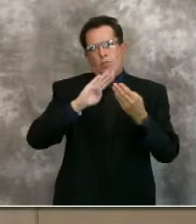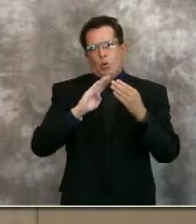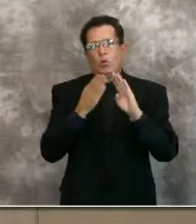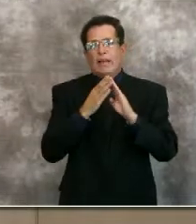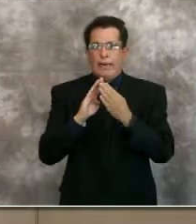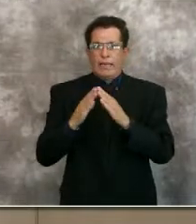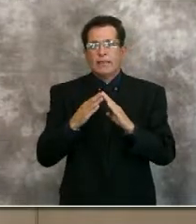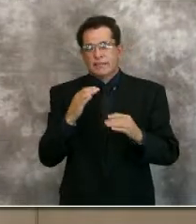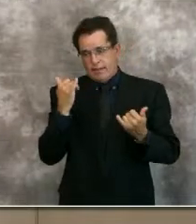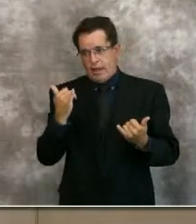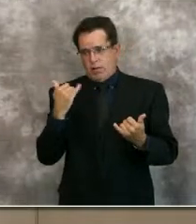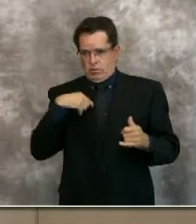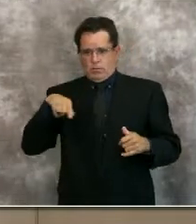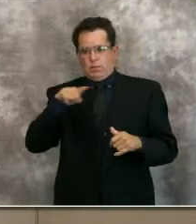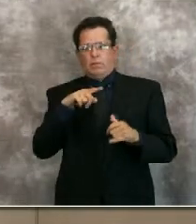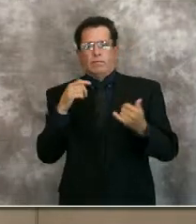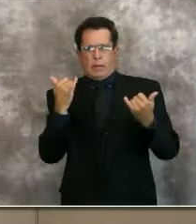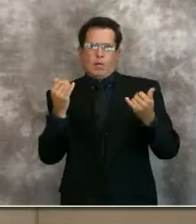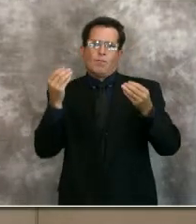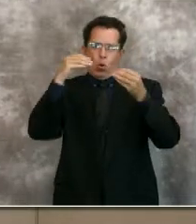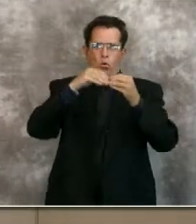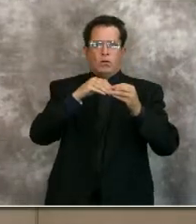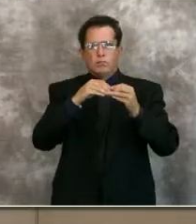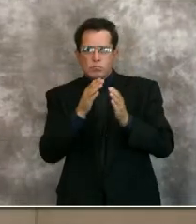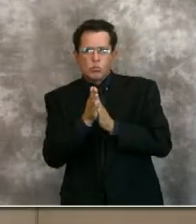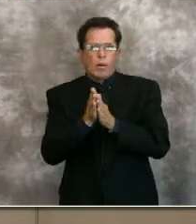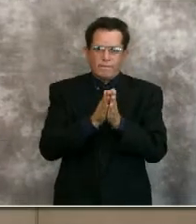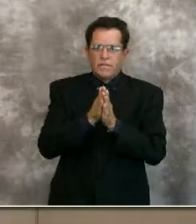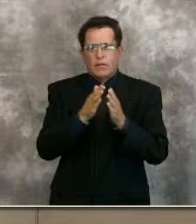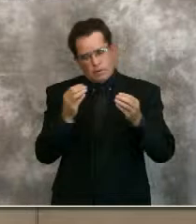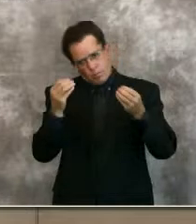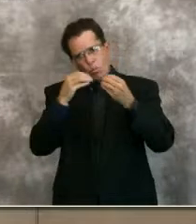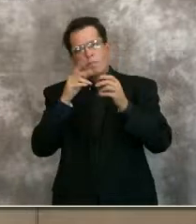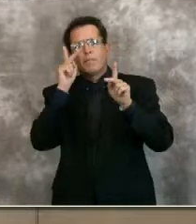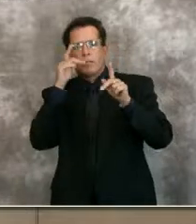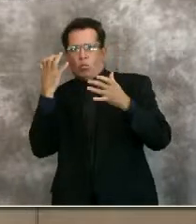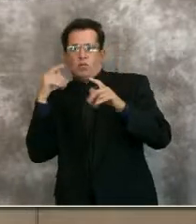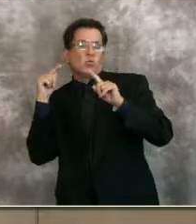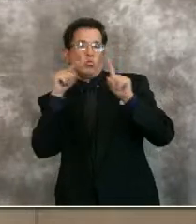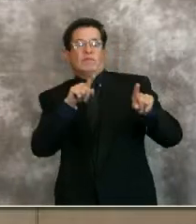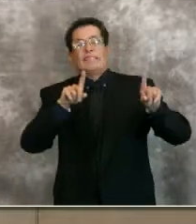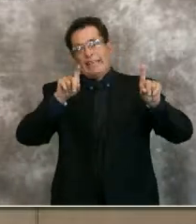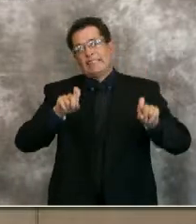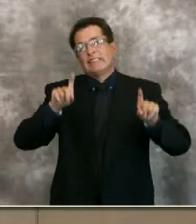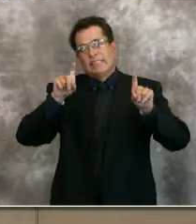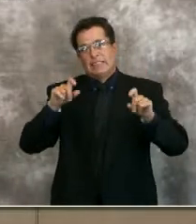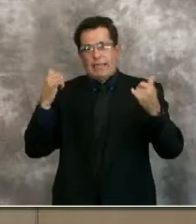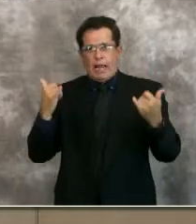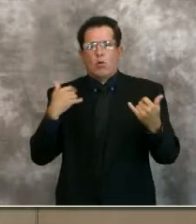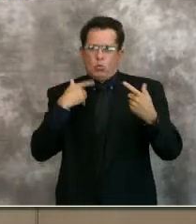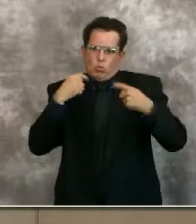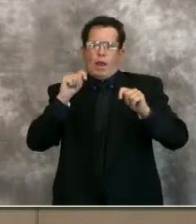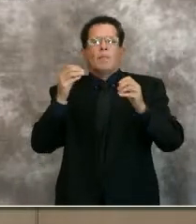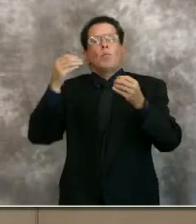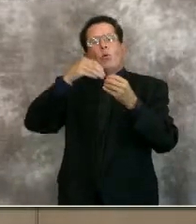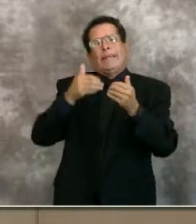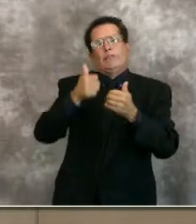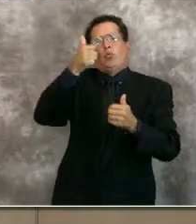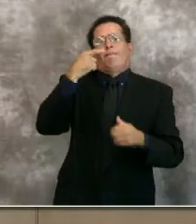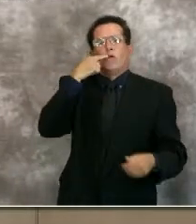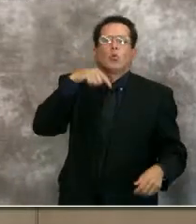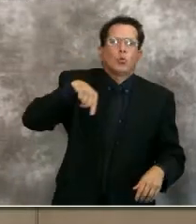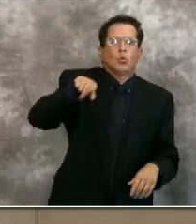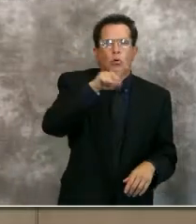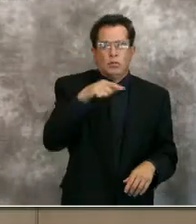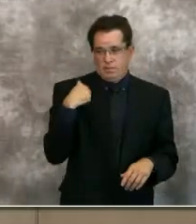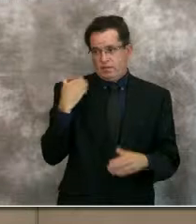events happening and the awareness is another driver of getting people there. So we're trying to make it easy. When we went to online